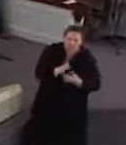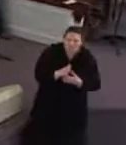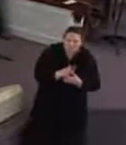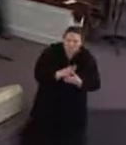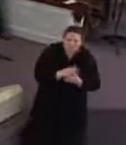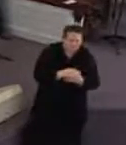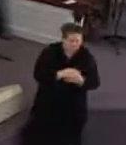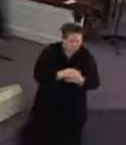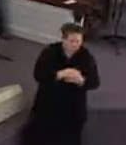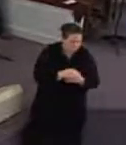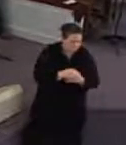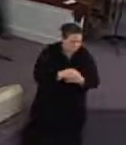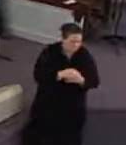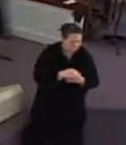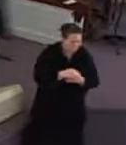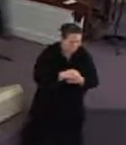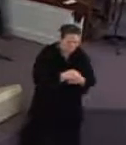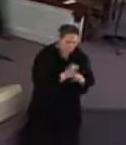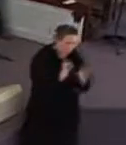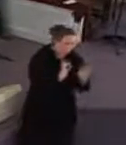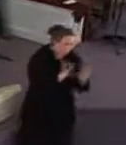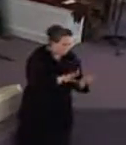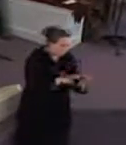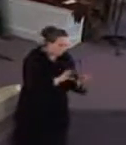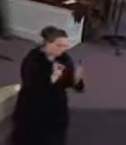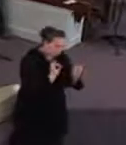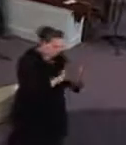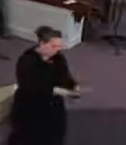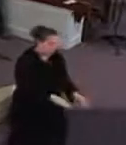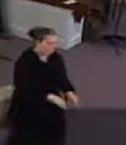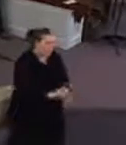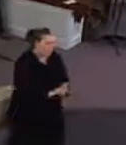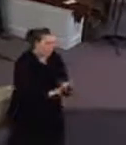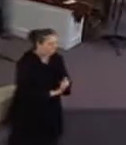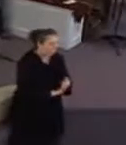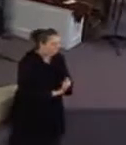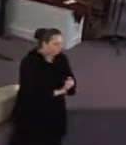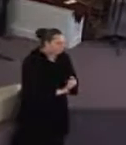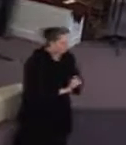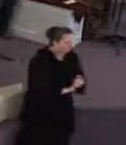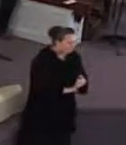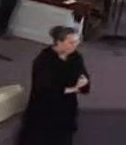Such a horror. Horror of horrors.